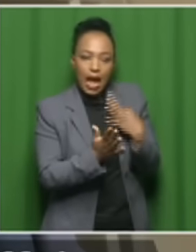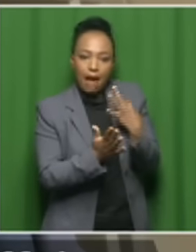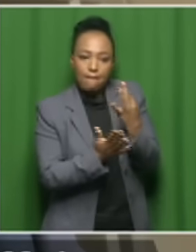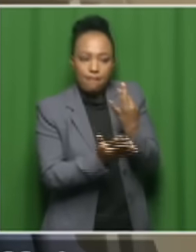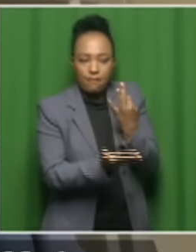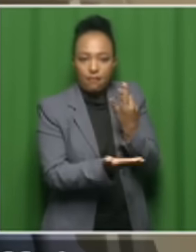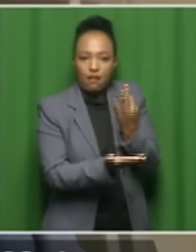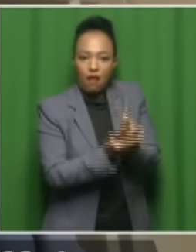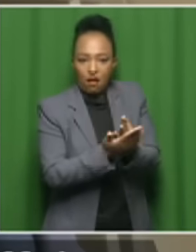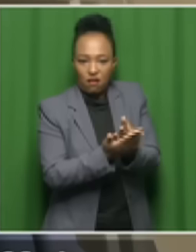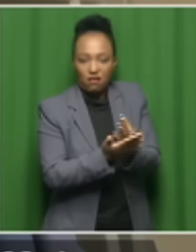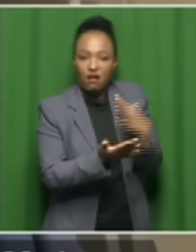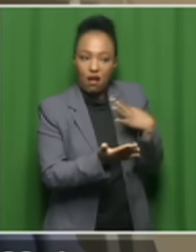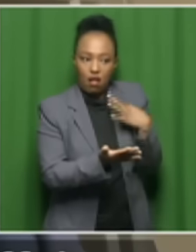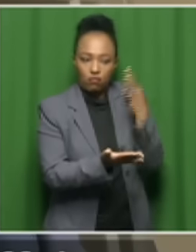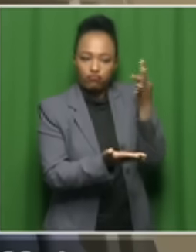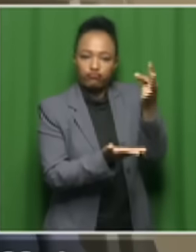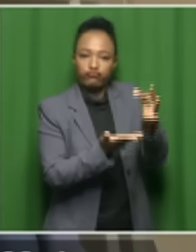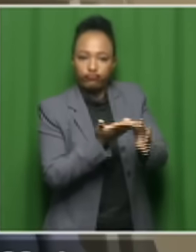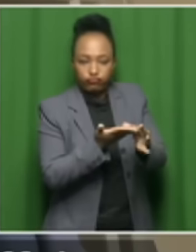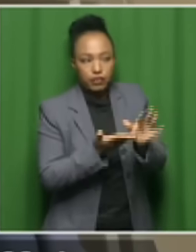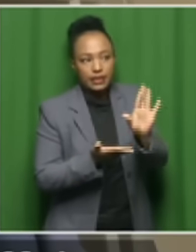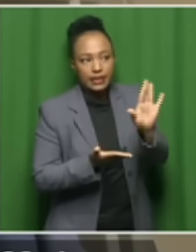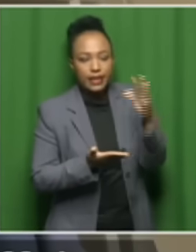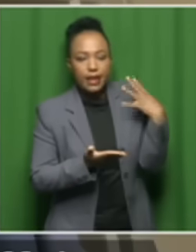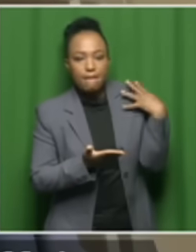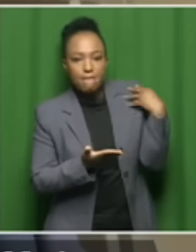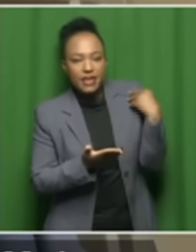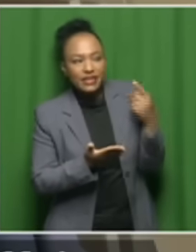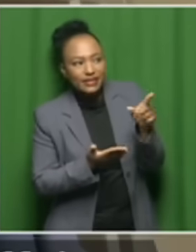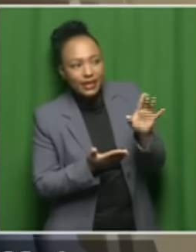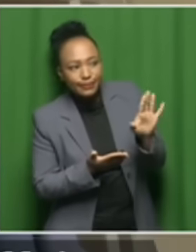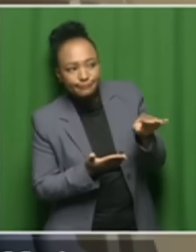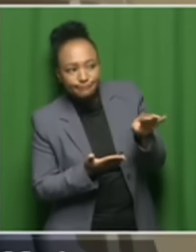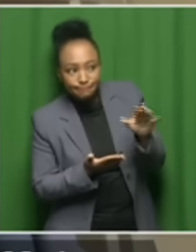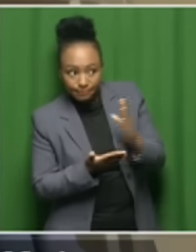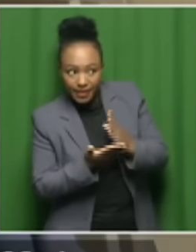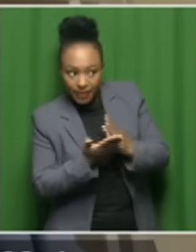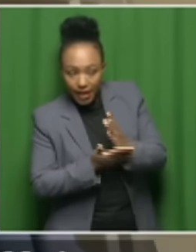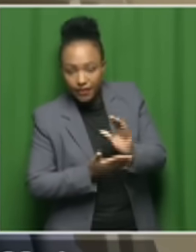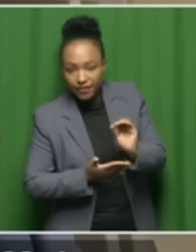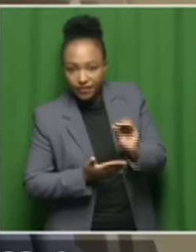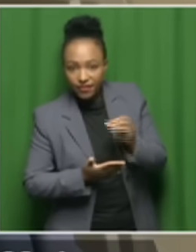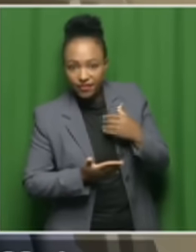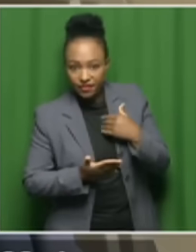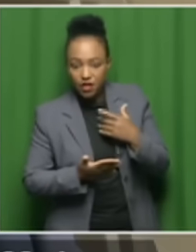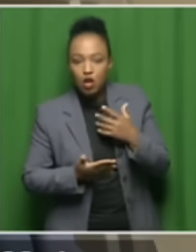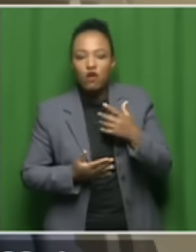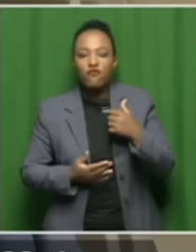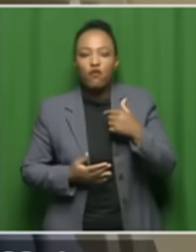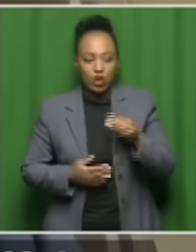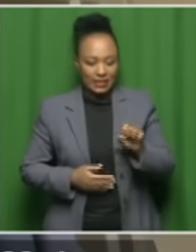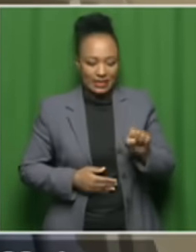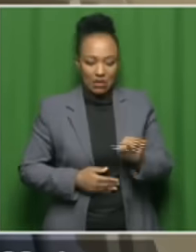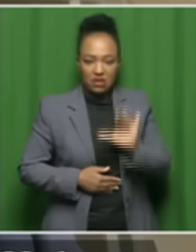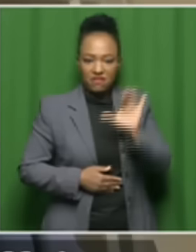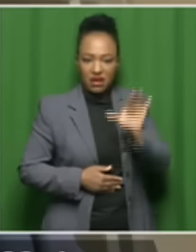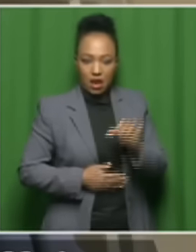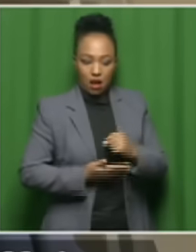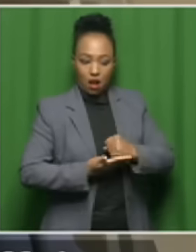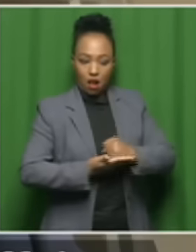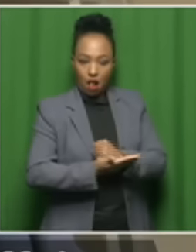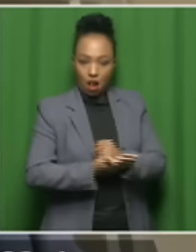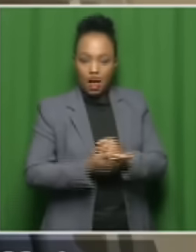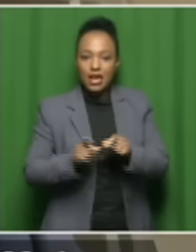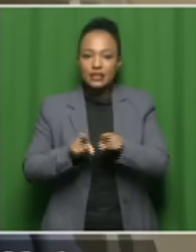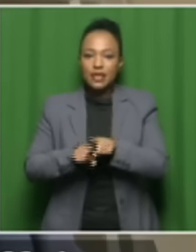to the minister for the right to then take on that second citizenship. And that was the